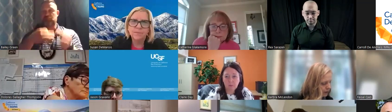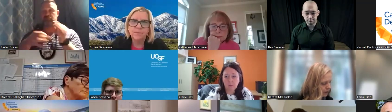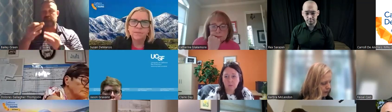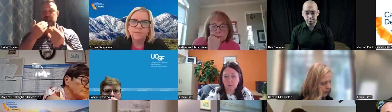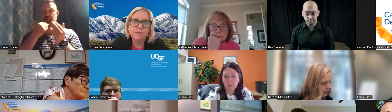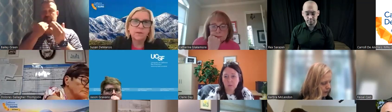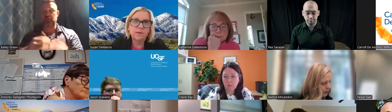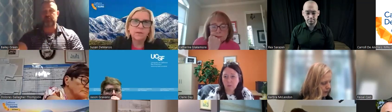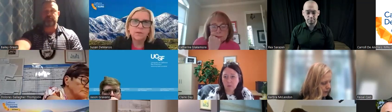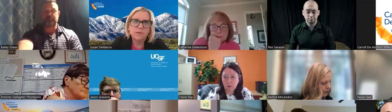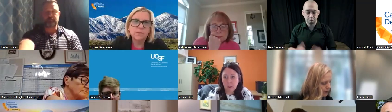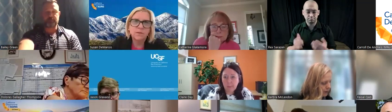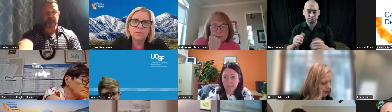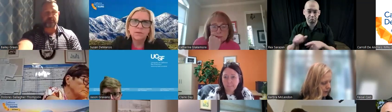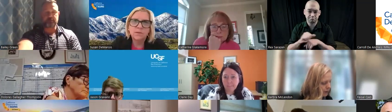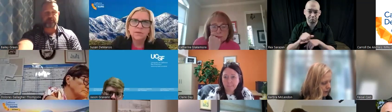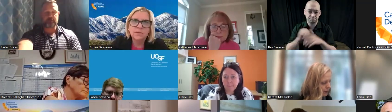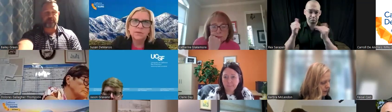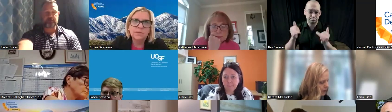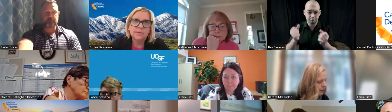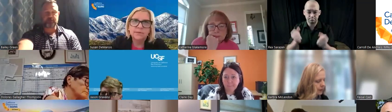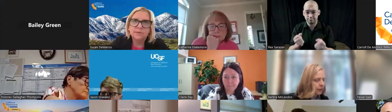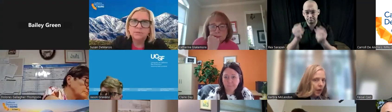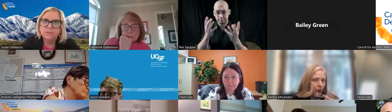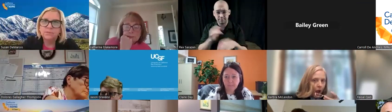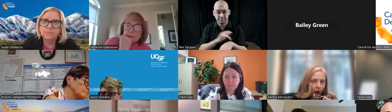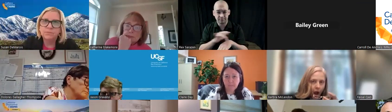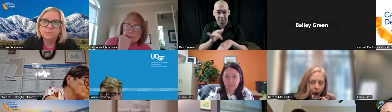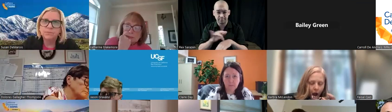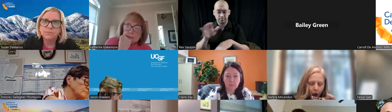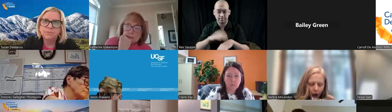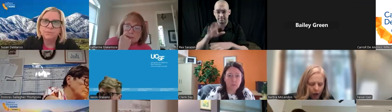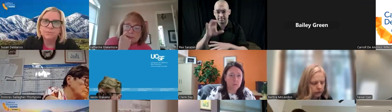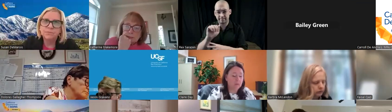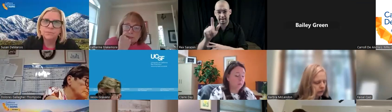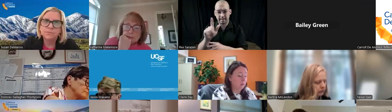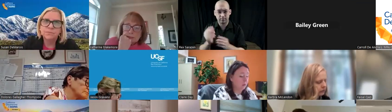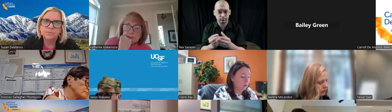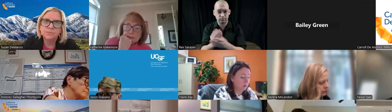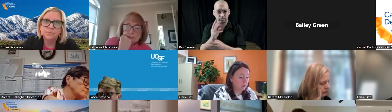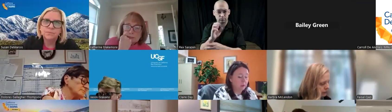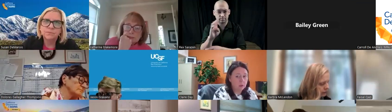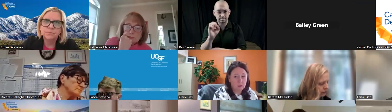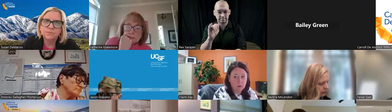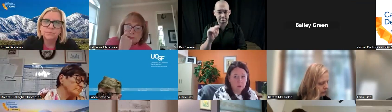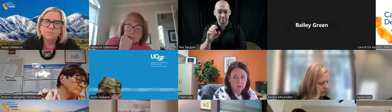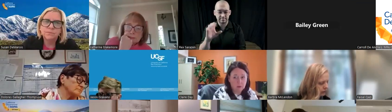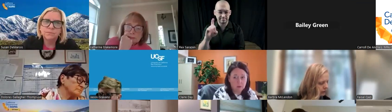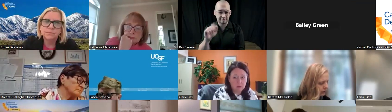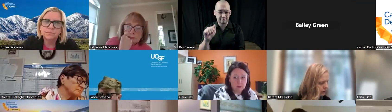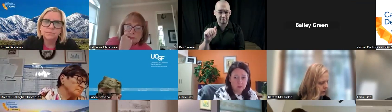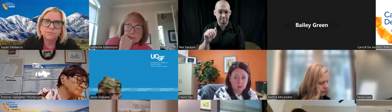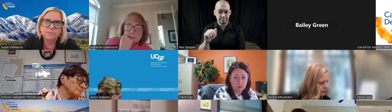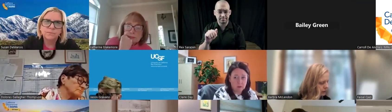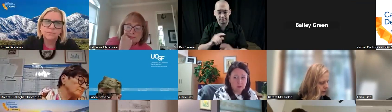right now, several of them are available on our CalGrow's website, on the CDA website, but we're going to be building that